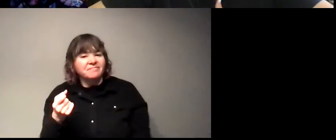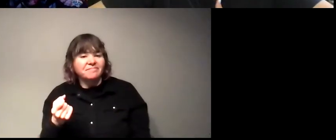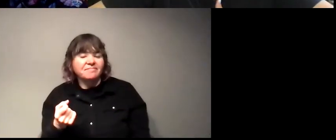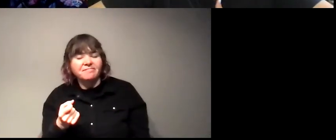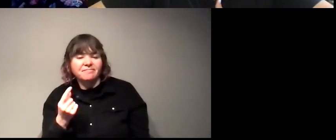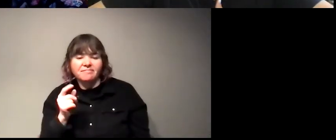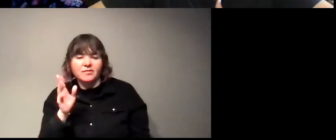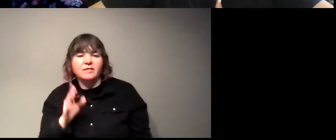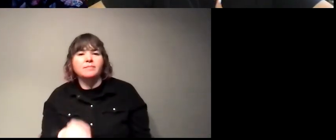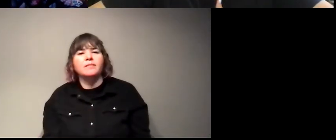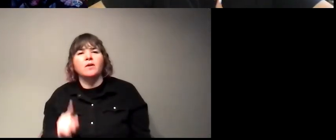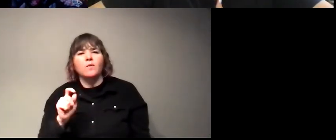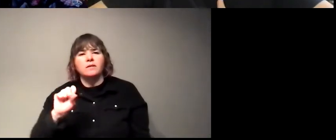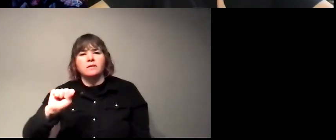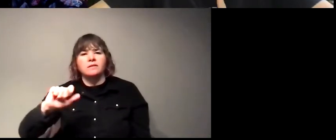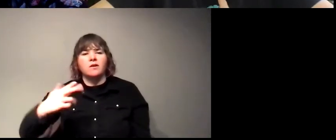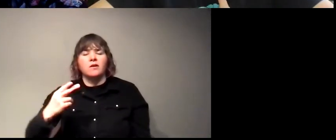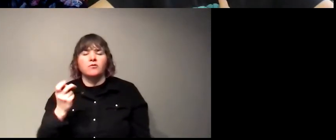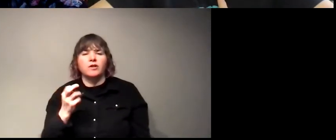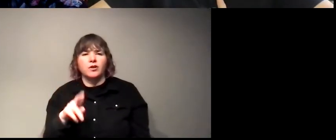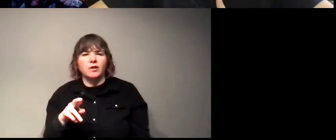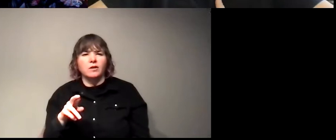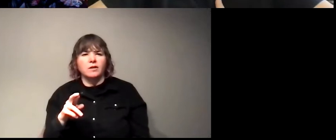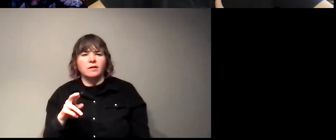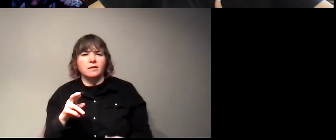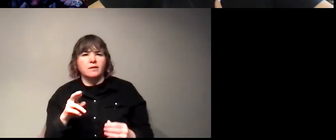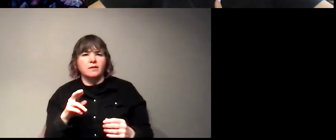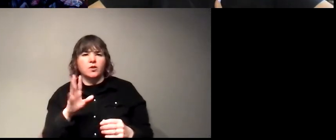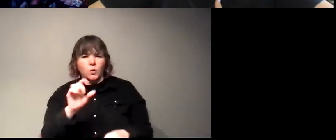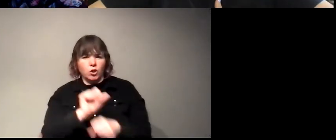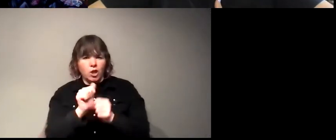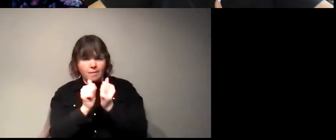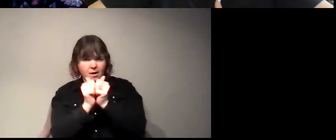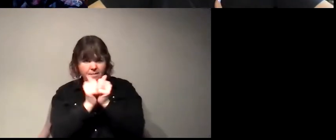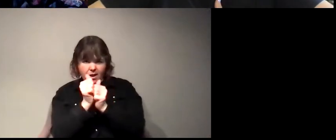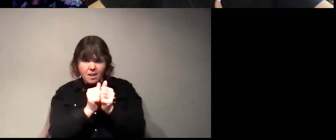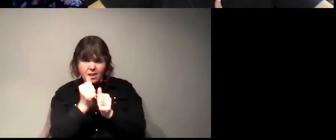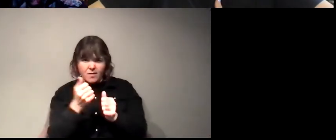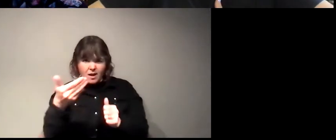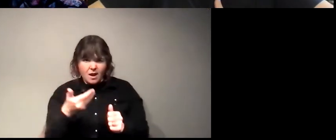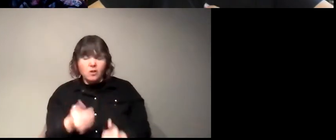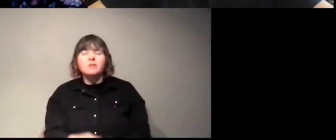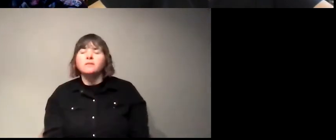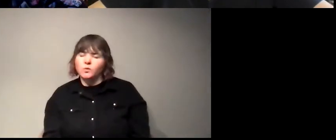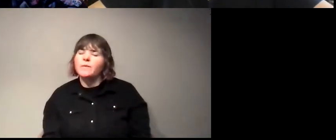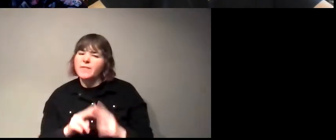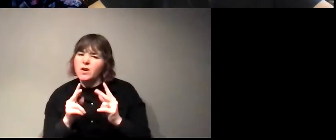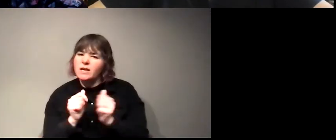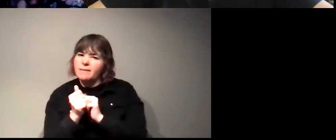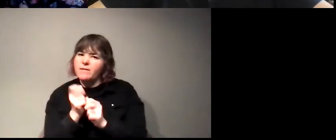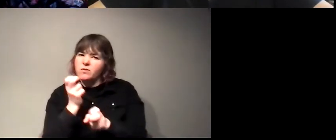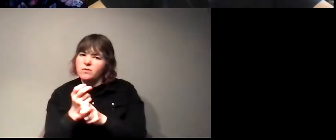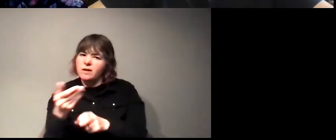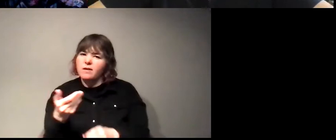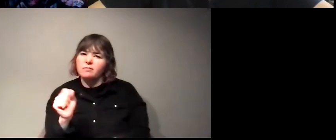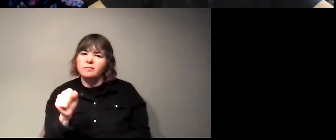This is a question from Sarah Krieger. How competitive is your job field? It's very competitive. It's surprising